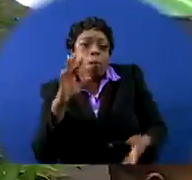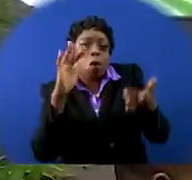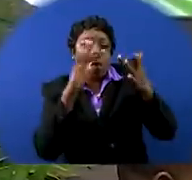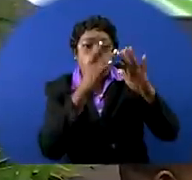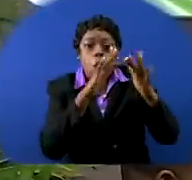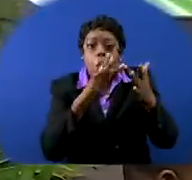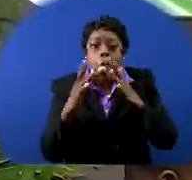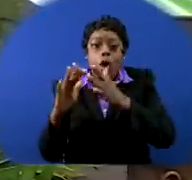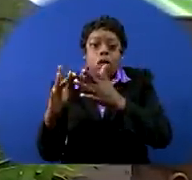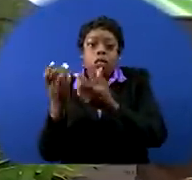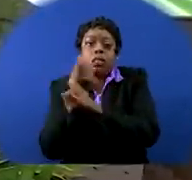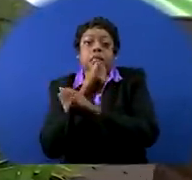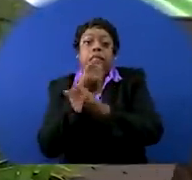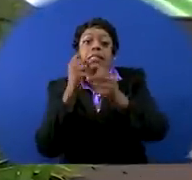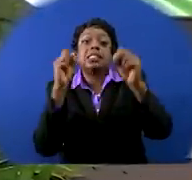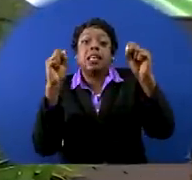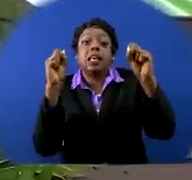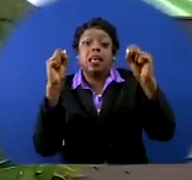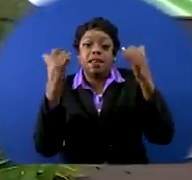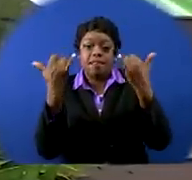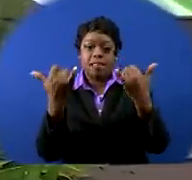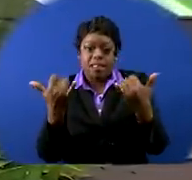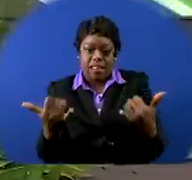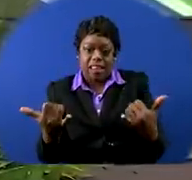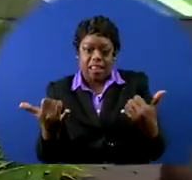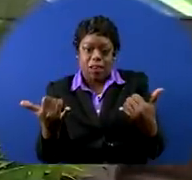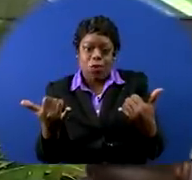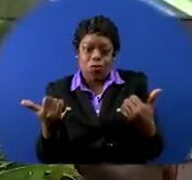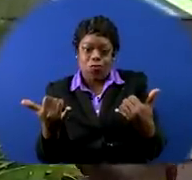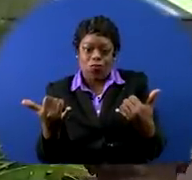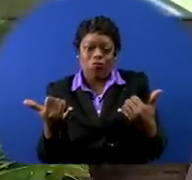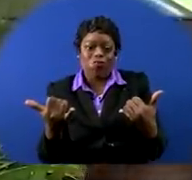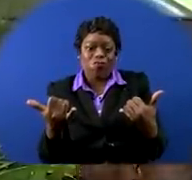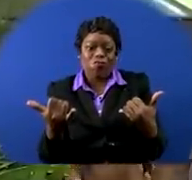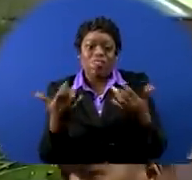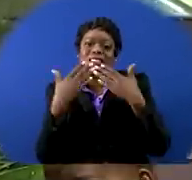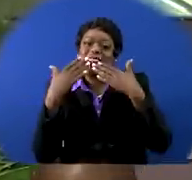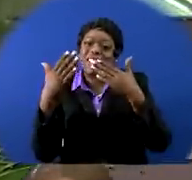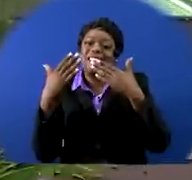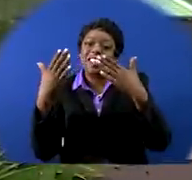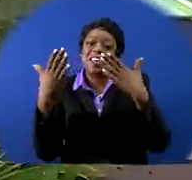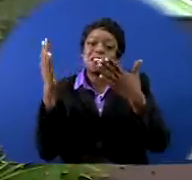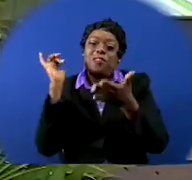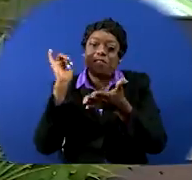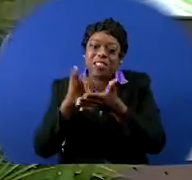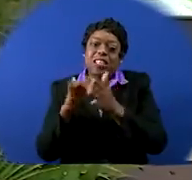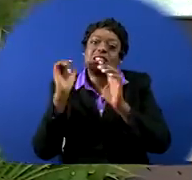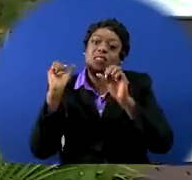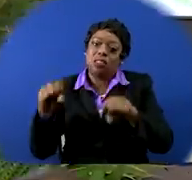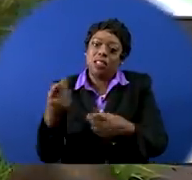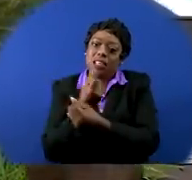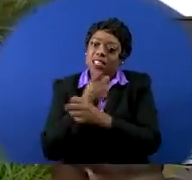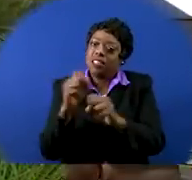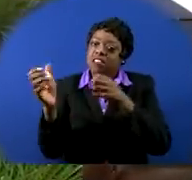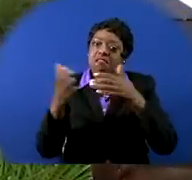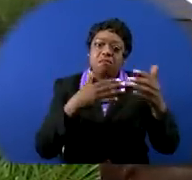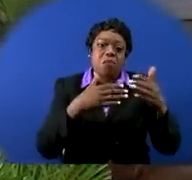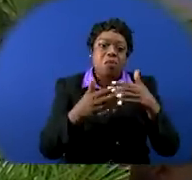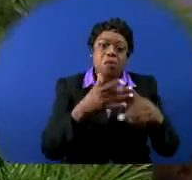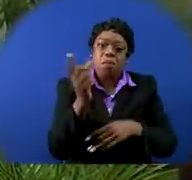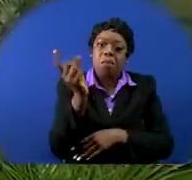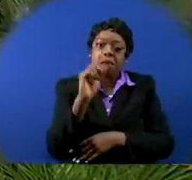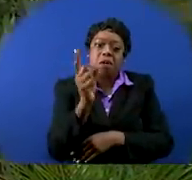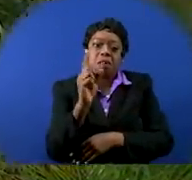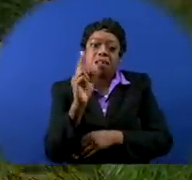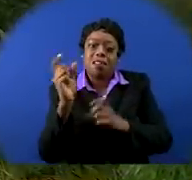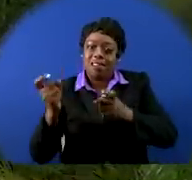on a device. Save now. Thank you that you're able to save us wherever we are. And we